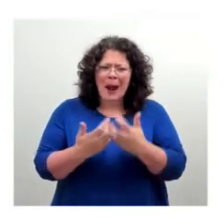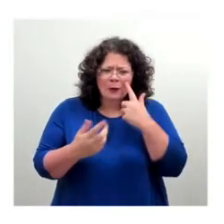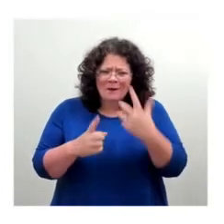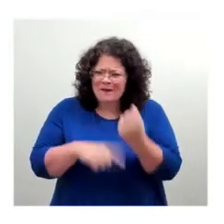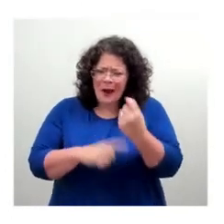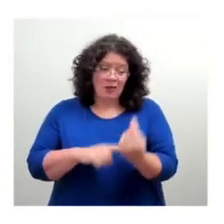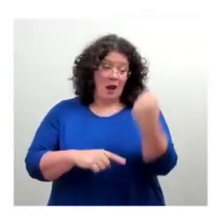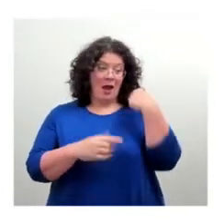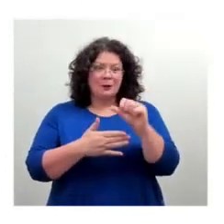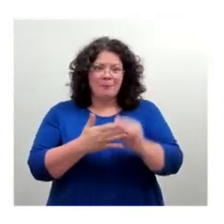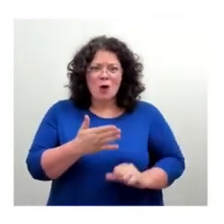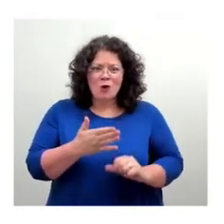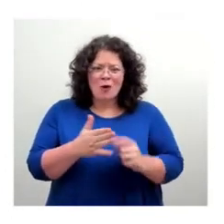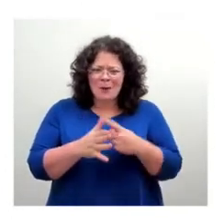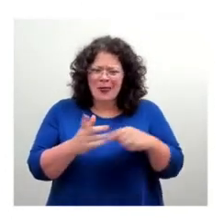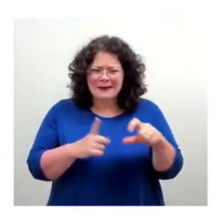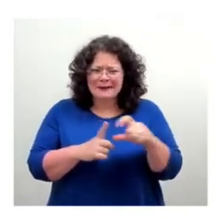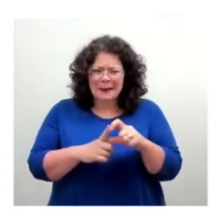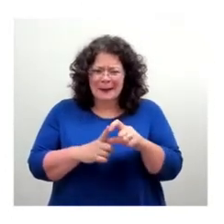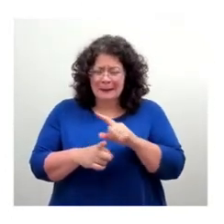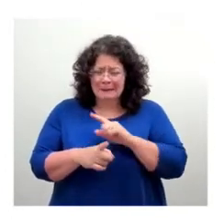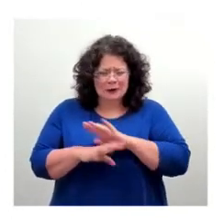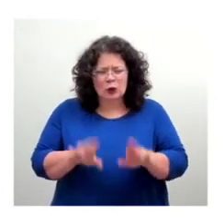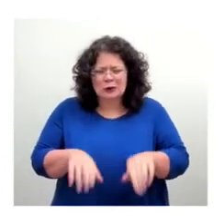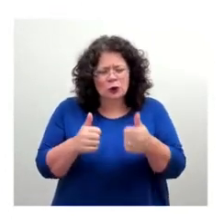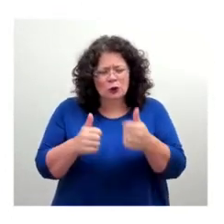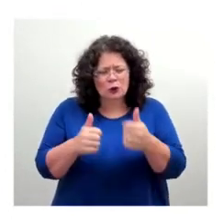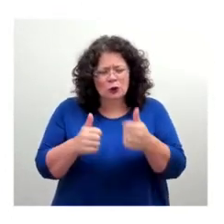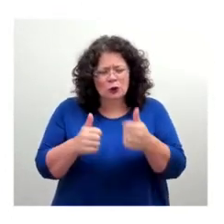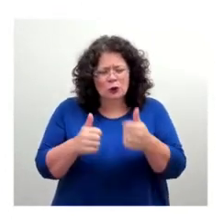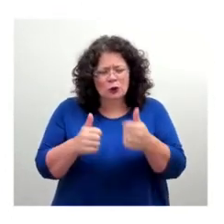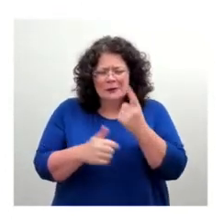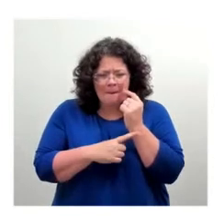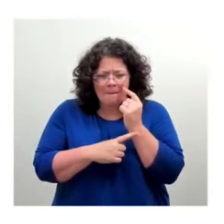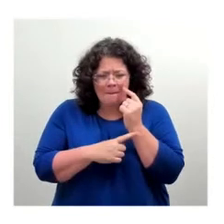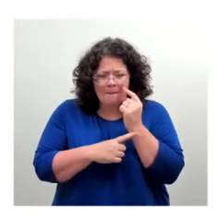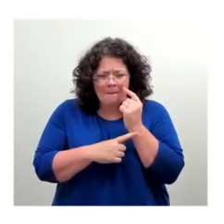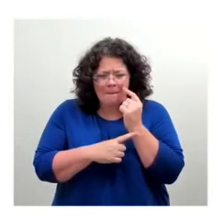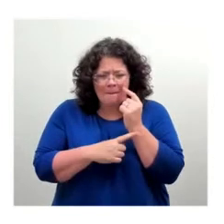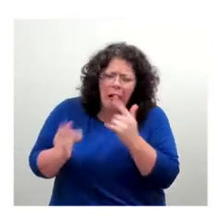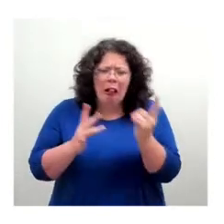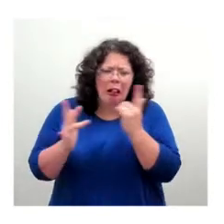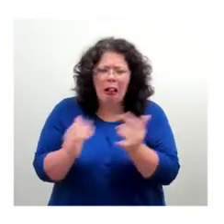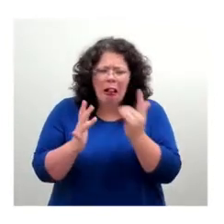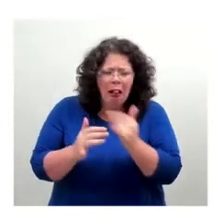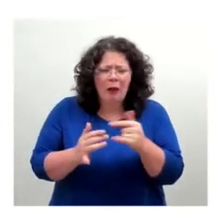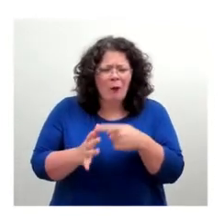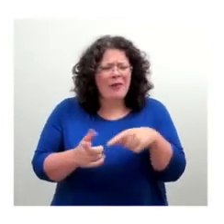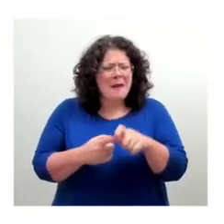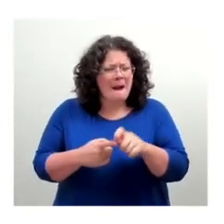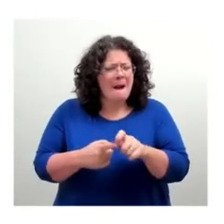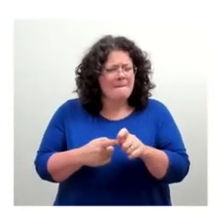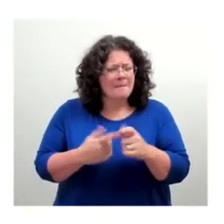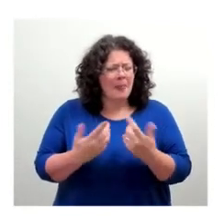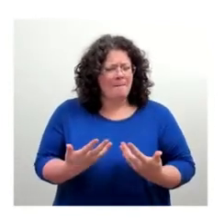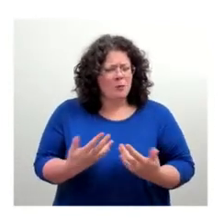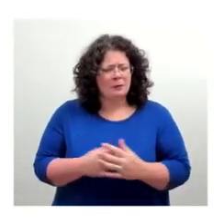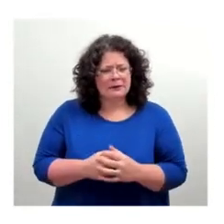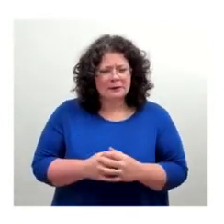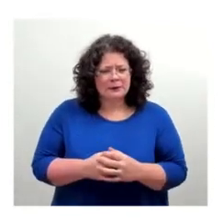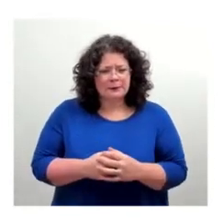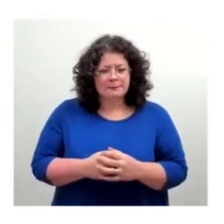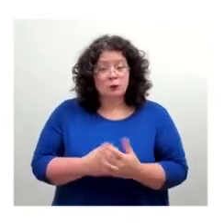So there's been quite a lot of challenges. There's been a few successes as well in the access service space, and where we're going